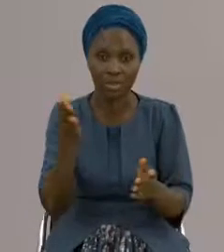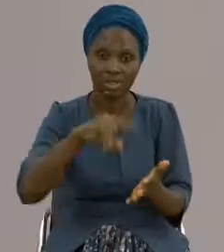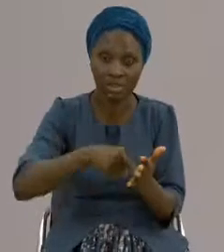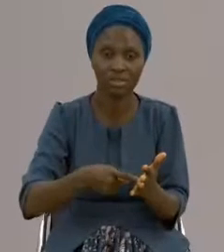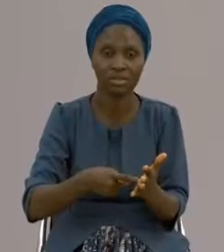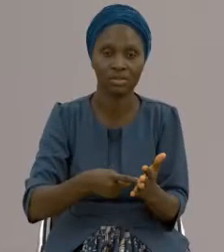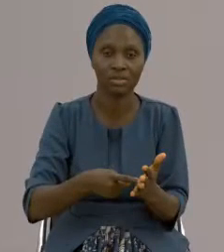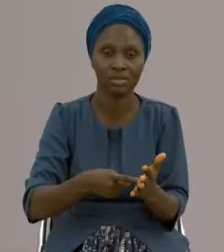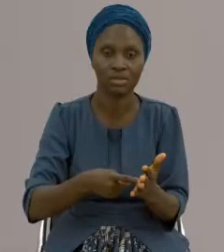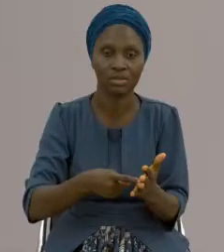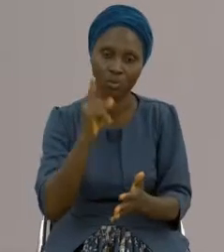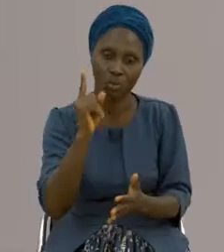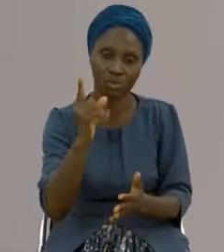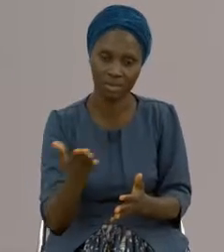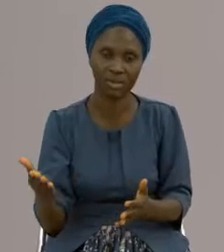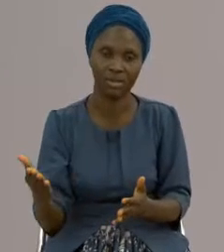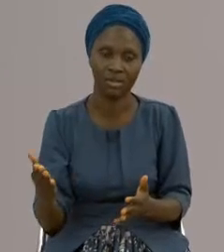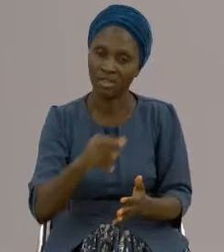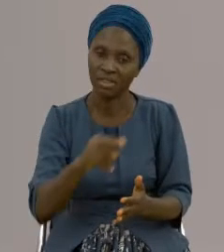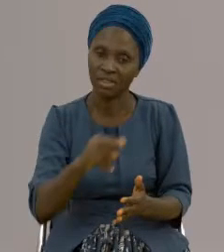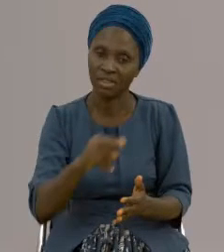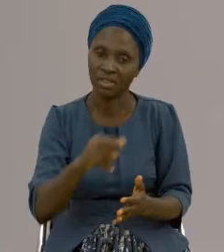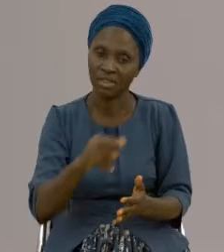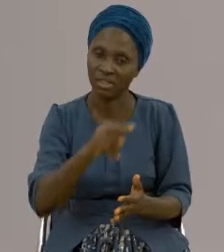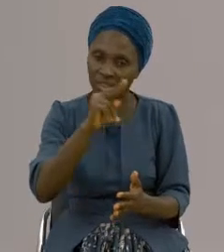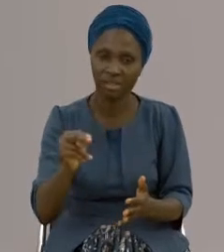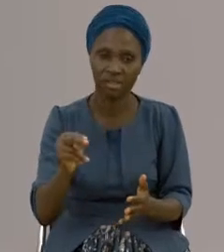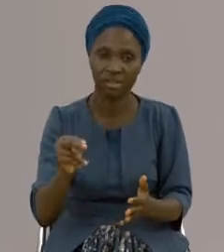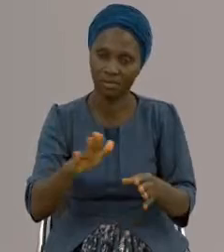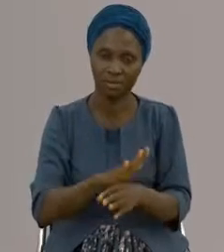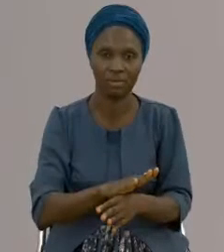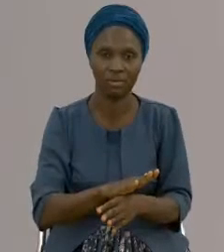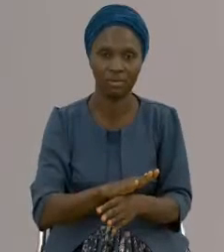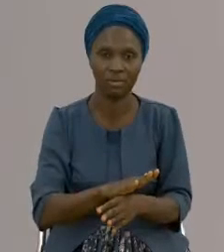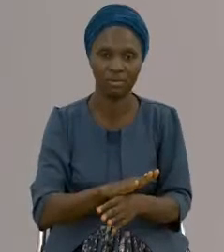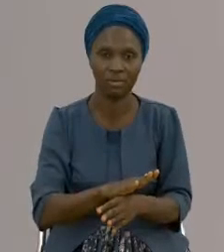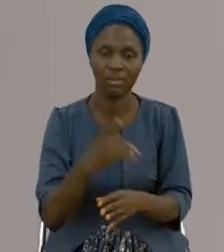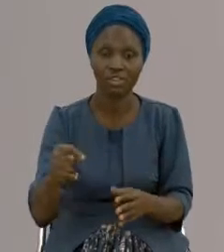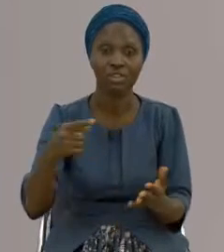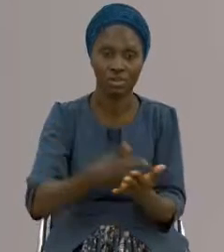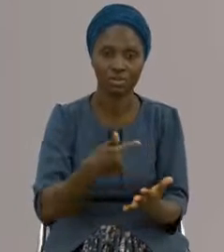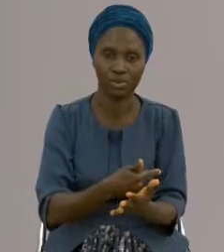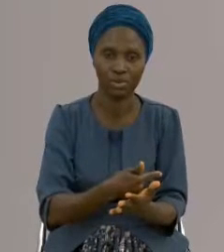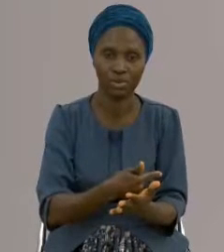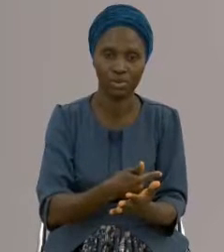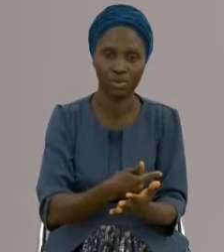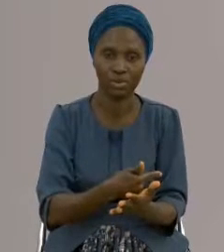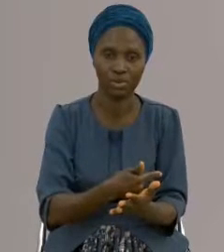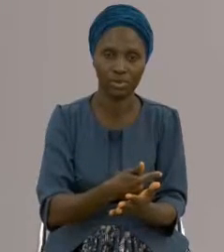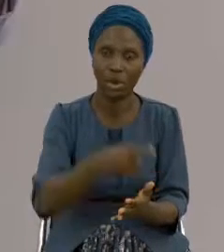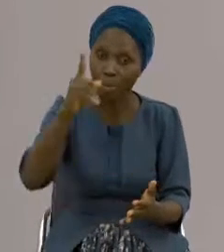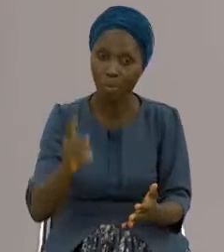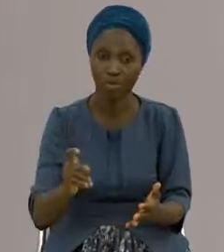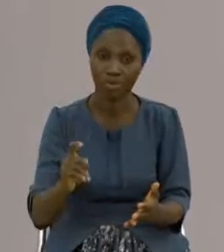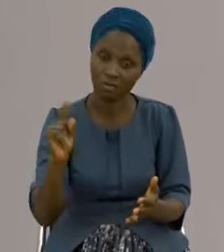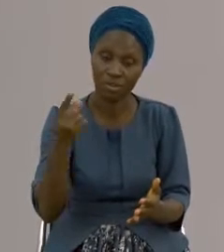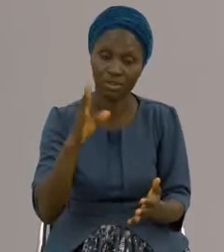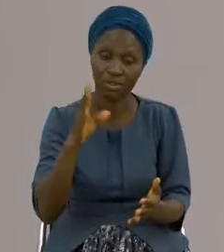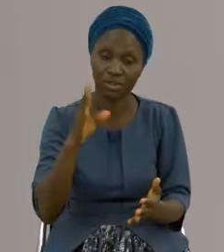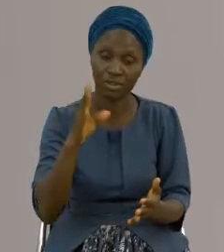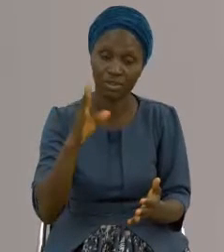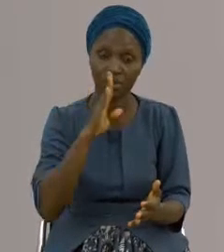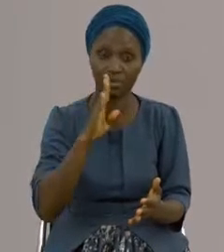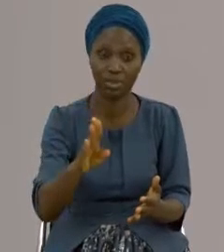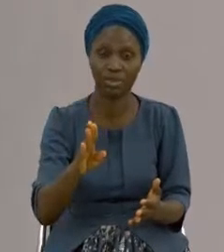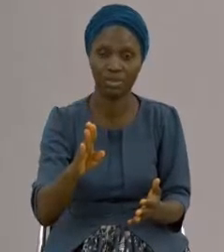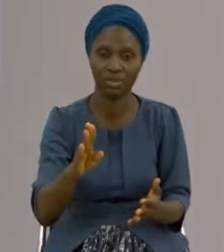needful. The gospel must first be published among all